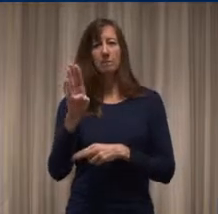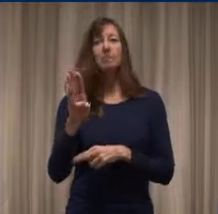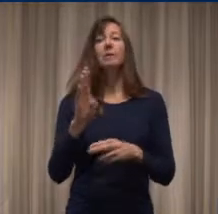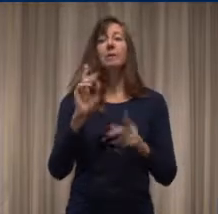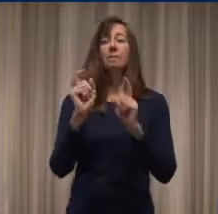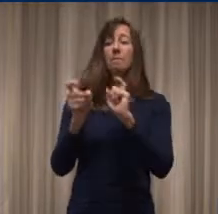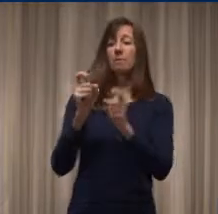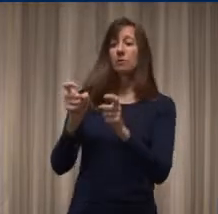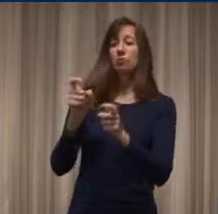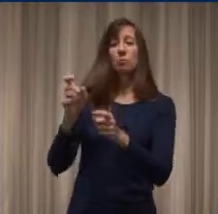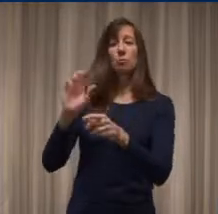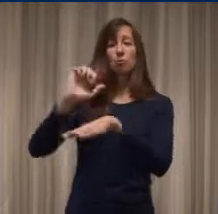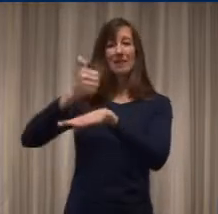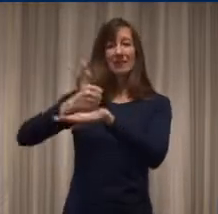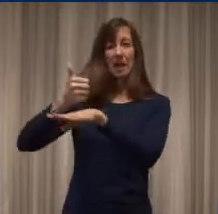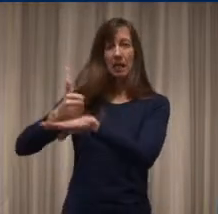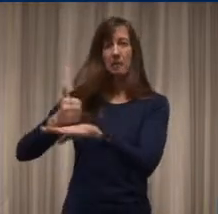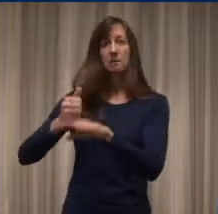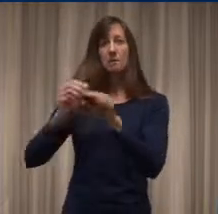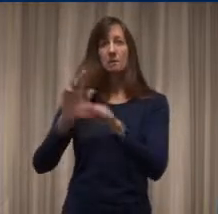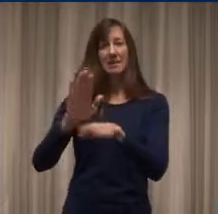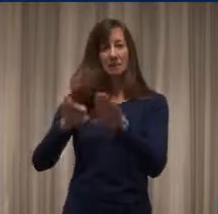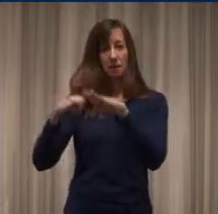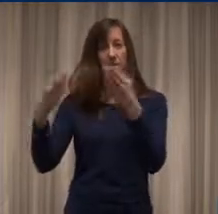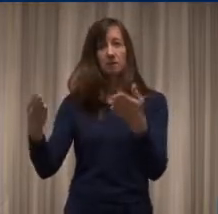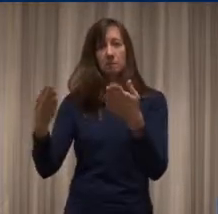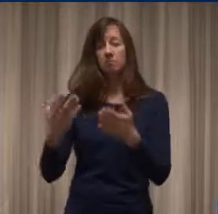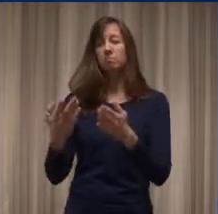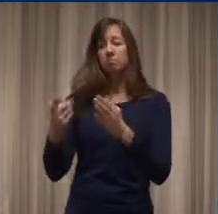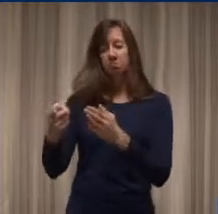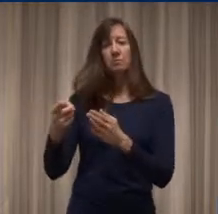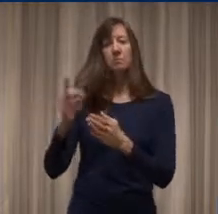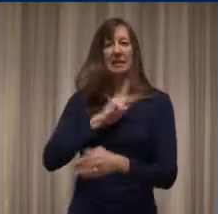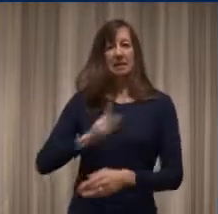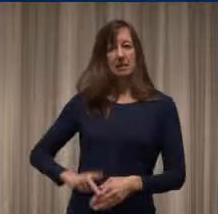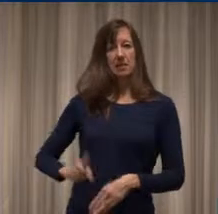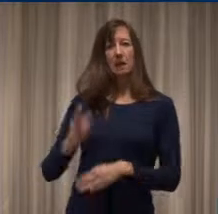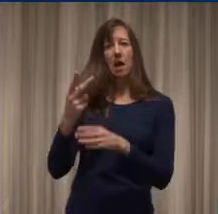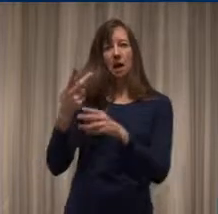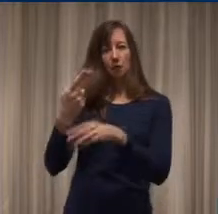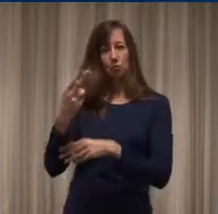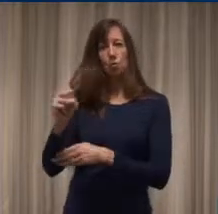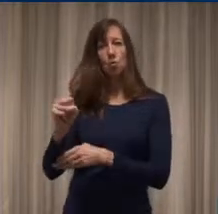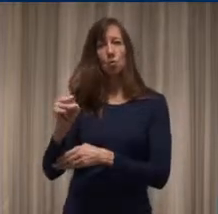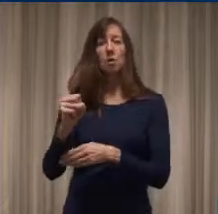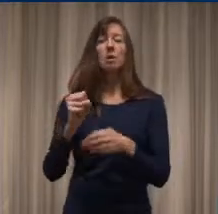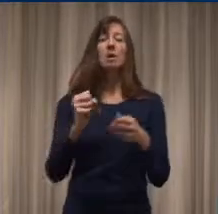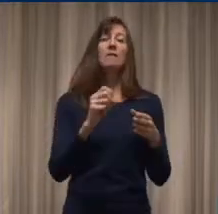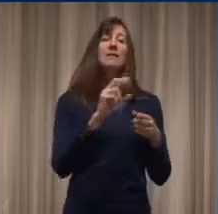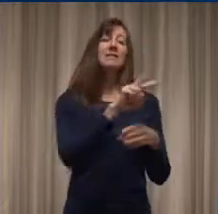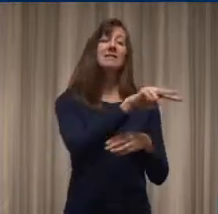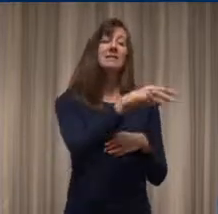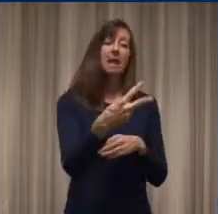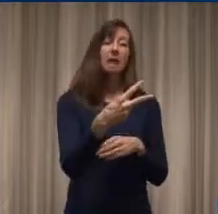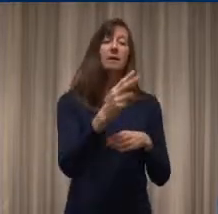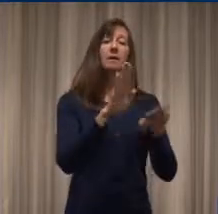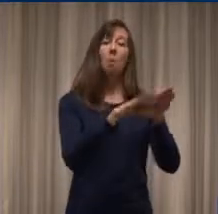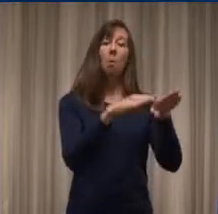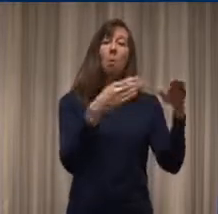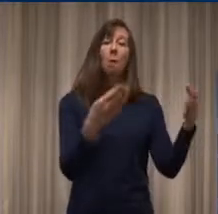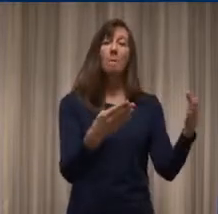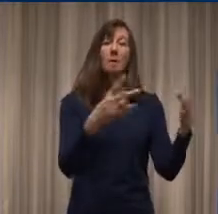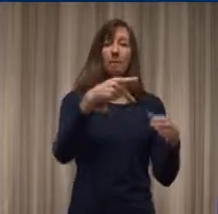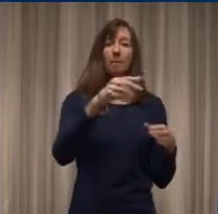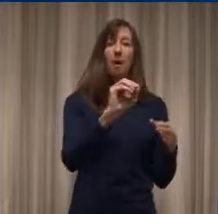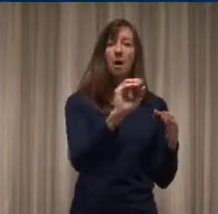at Kingston High School. Our second one is set to open at Ellenville Regional Hospital, assuming we can get enough doses, which right now